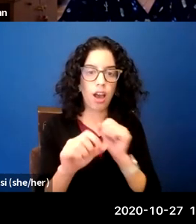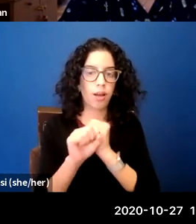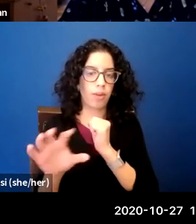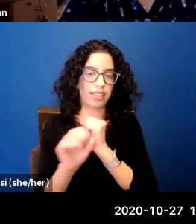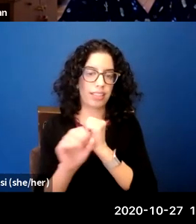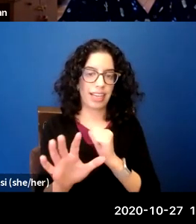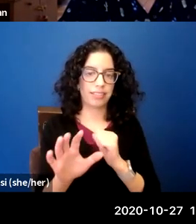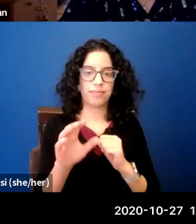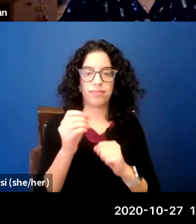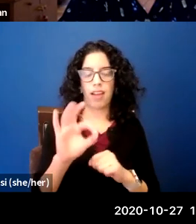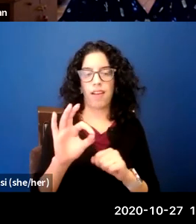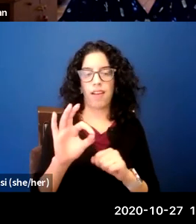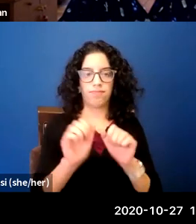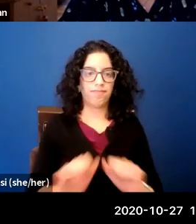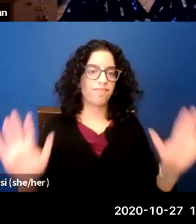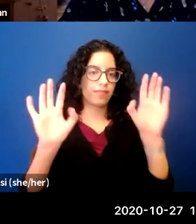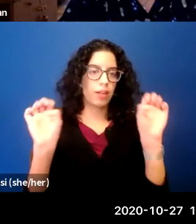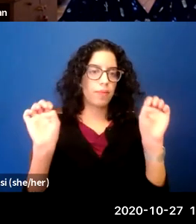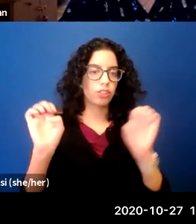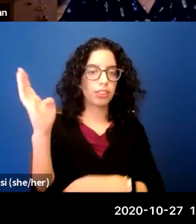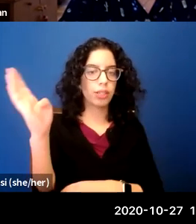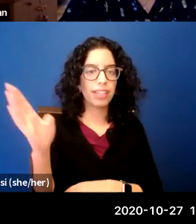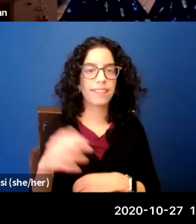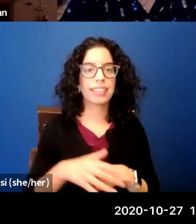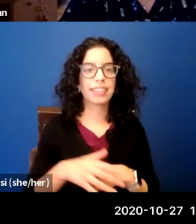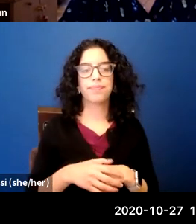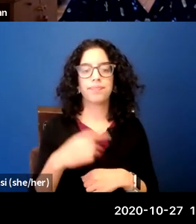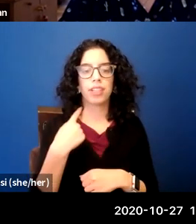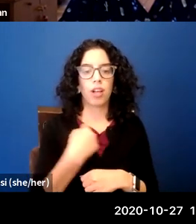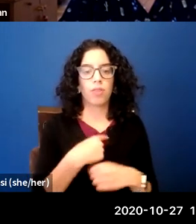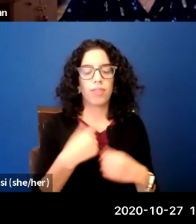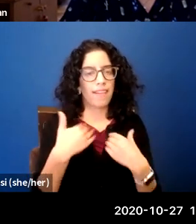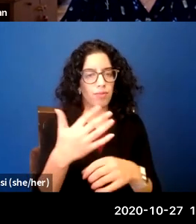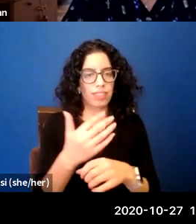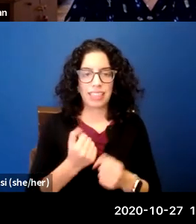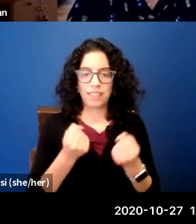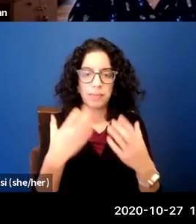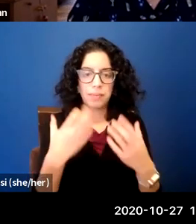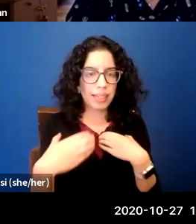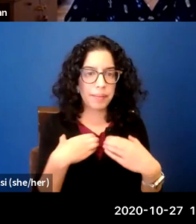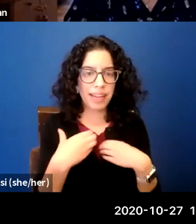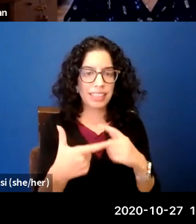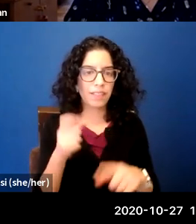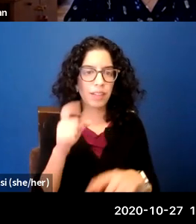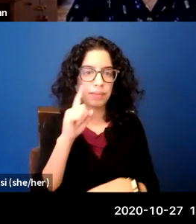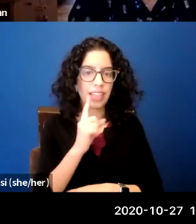and accurate captioning in all broadcasts of such emergency briefings.